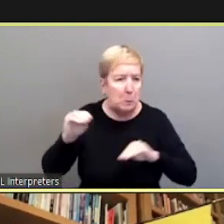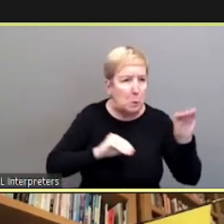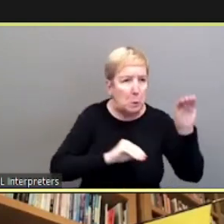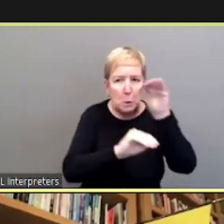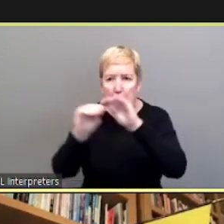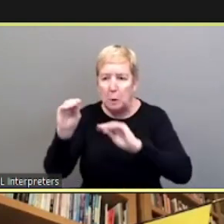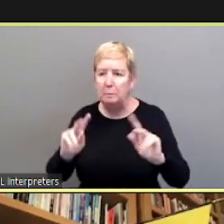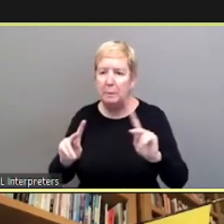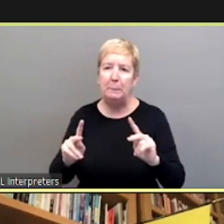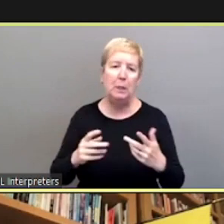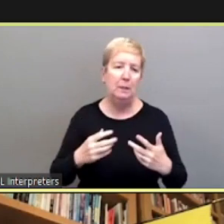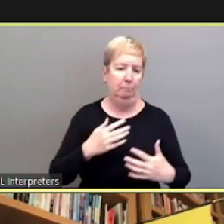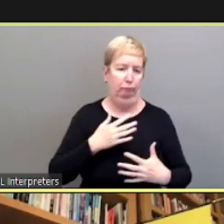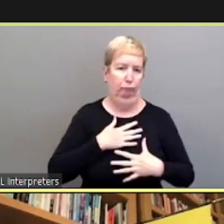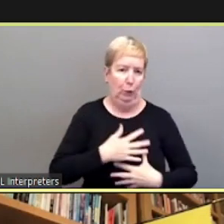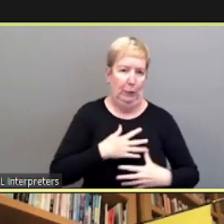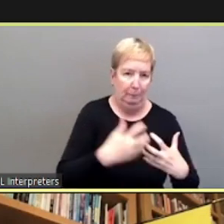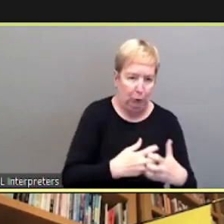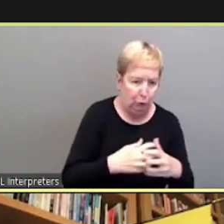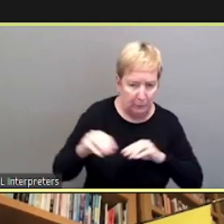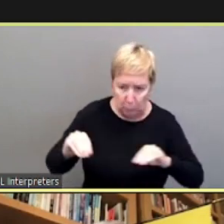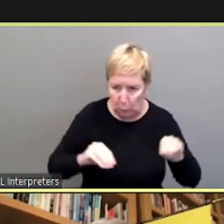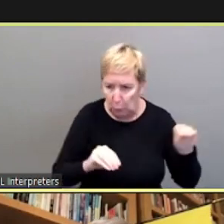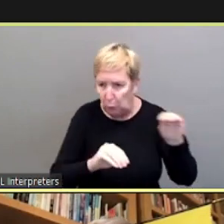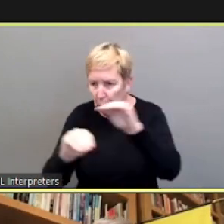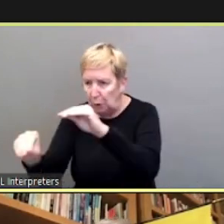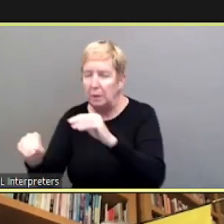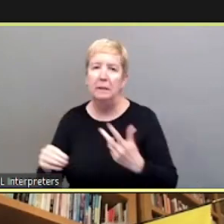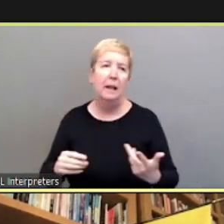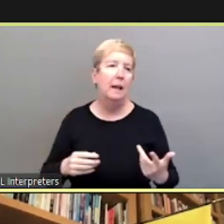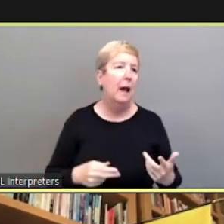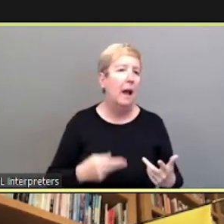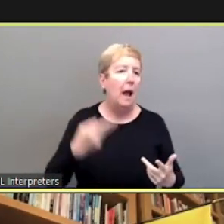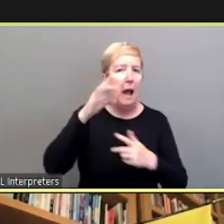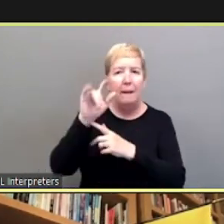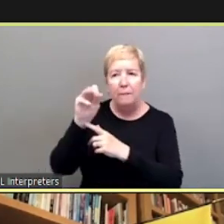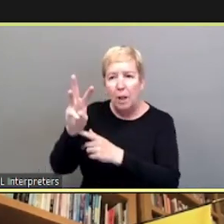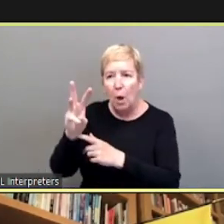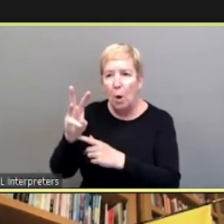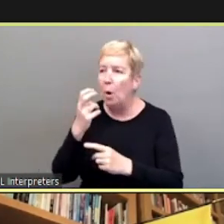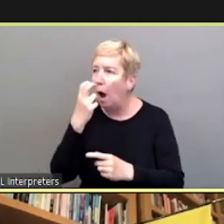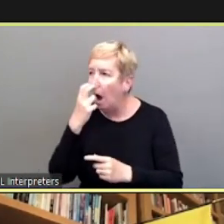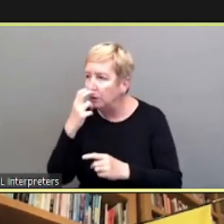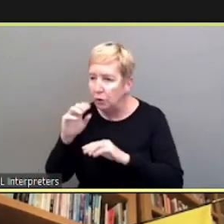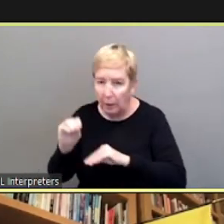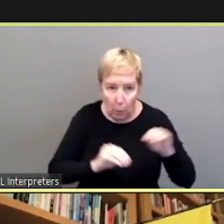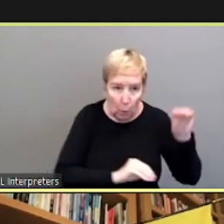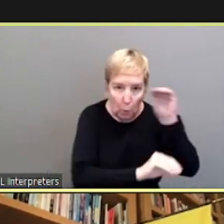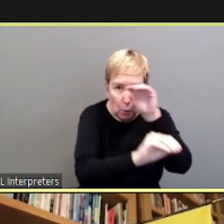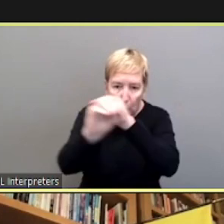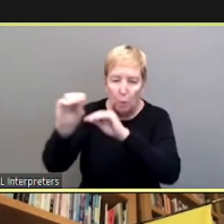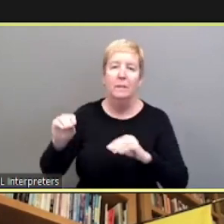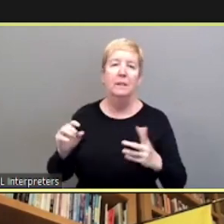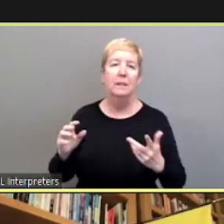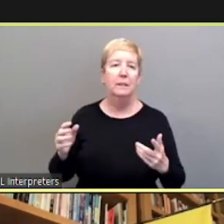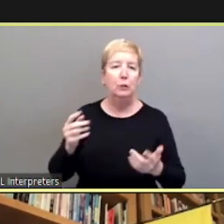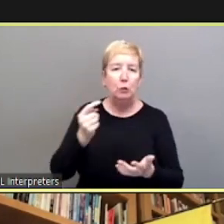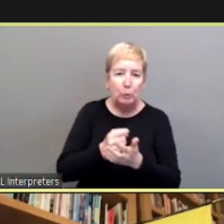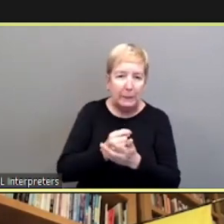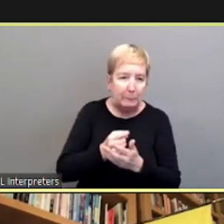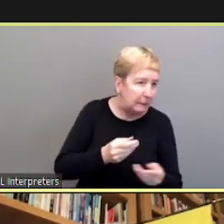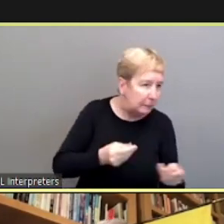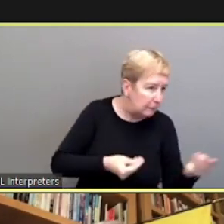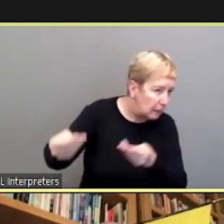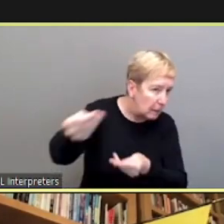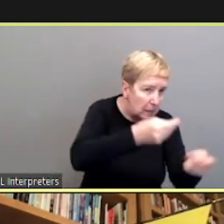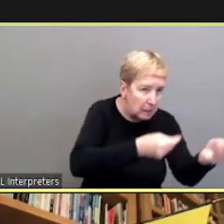ventilators around the state, move high flow oxygen tubing around the state, and move treatments around the state in